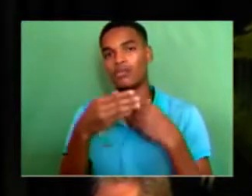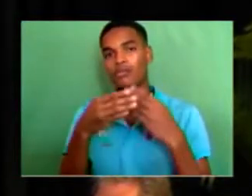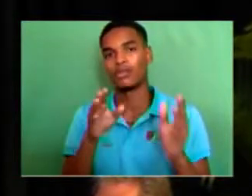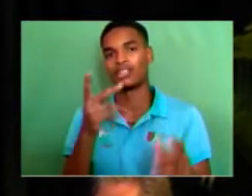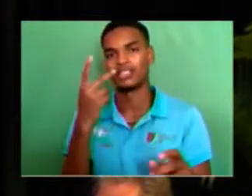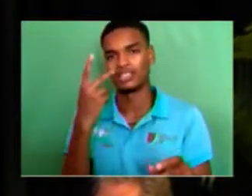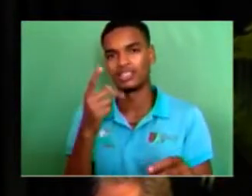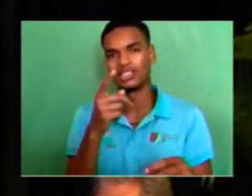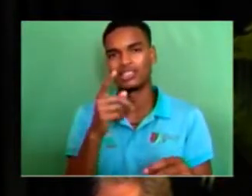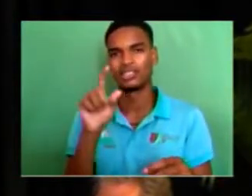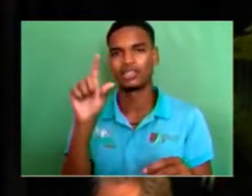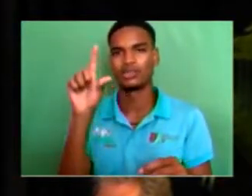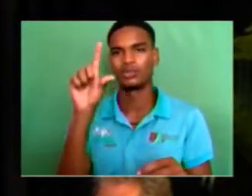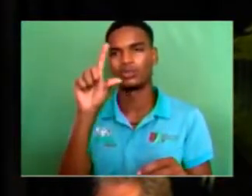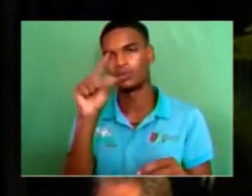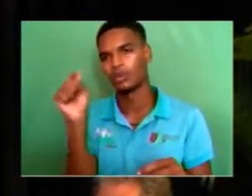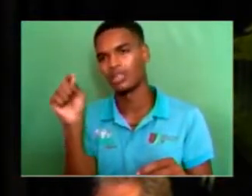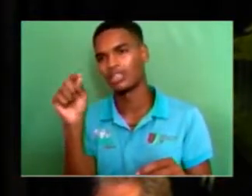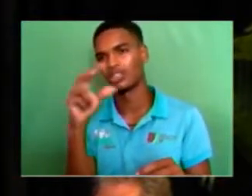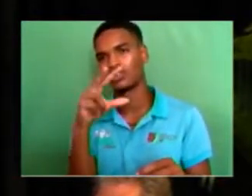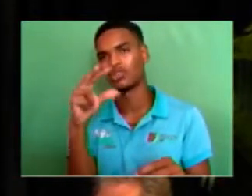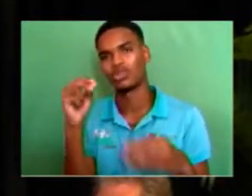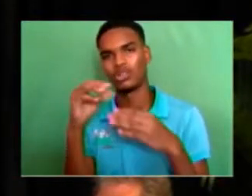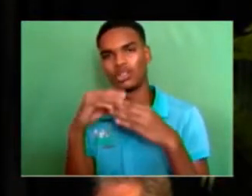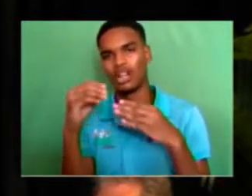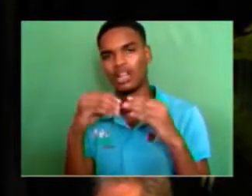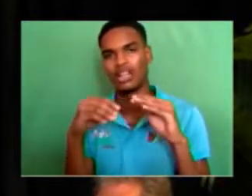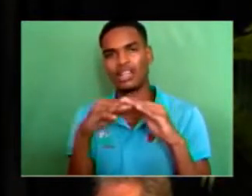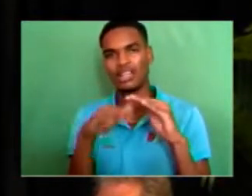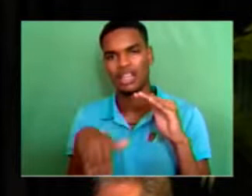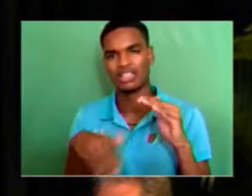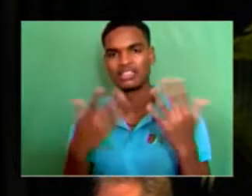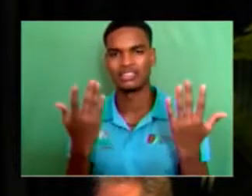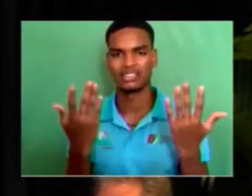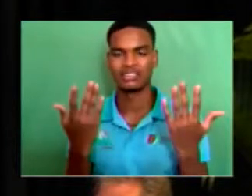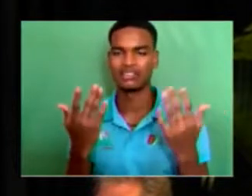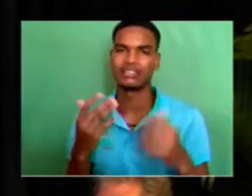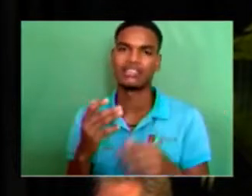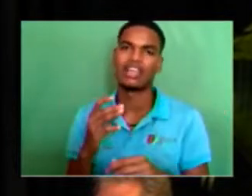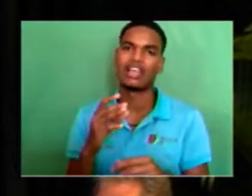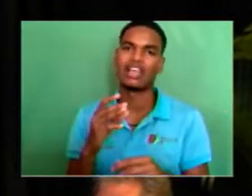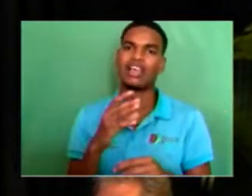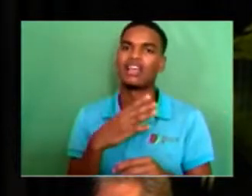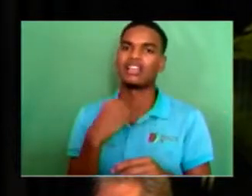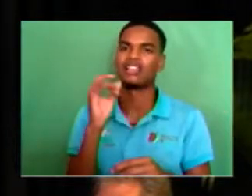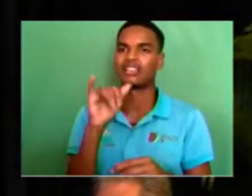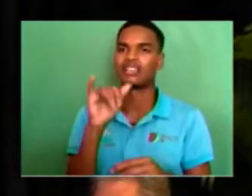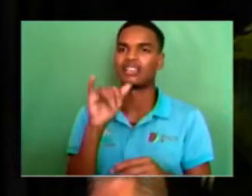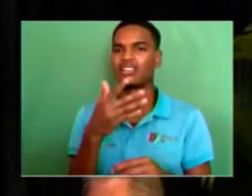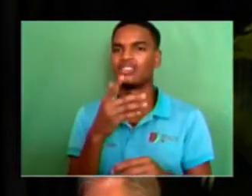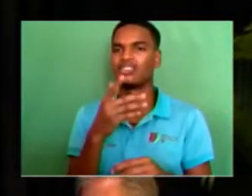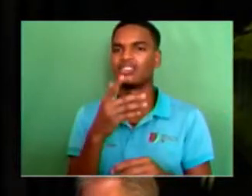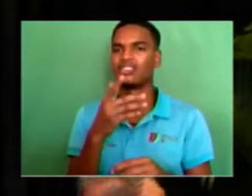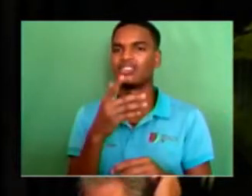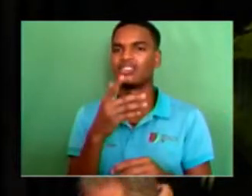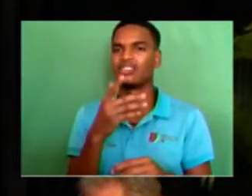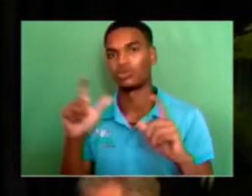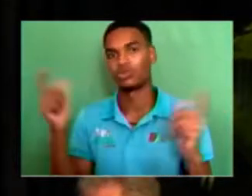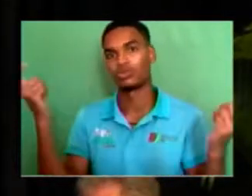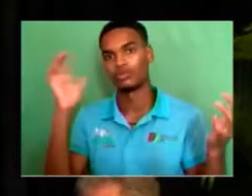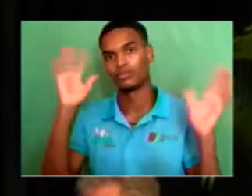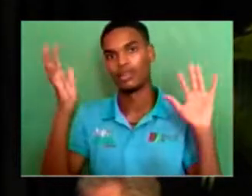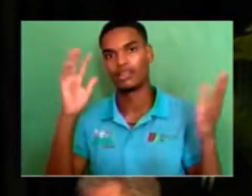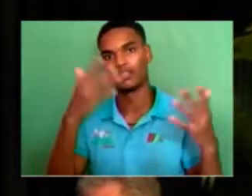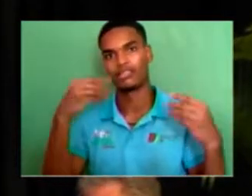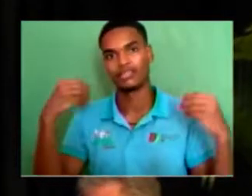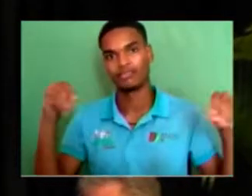$20, $30 or less range. Not that there's a huge market for it anymore, but that's fully